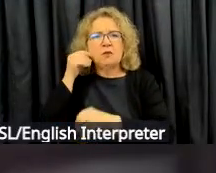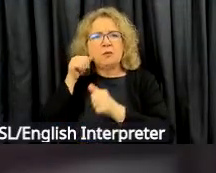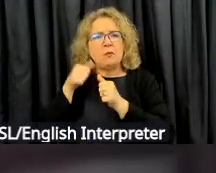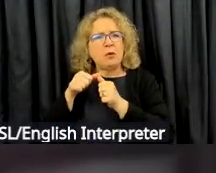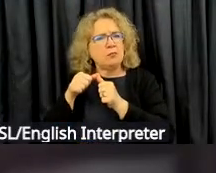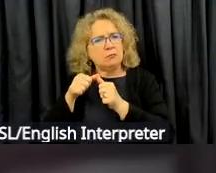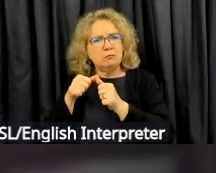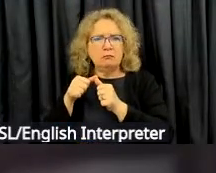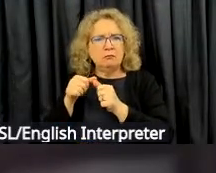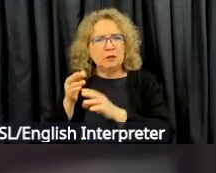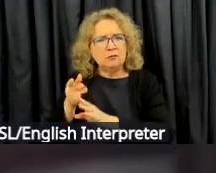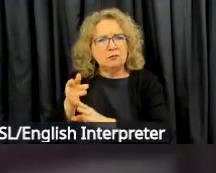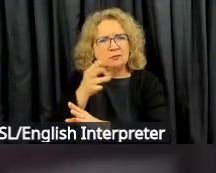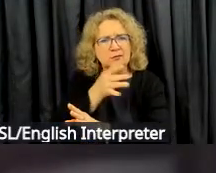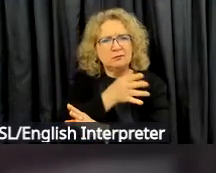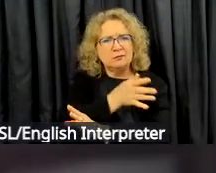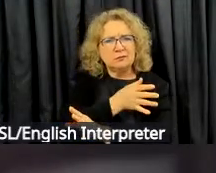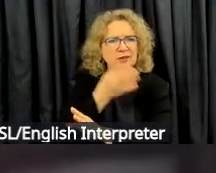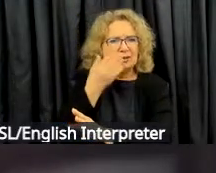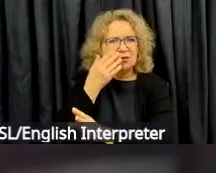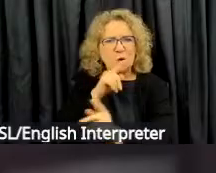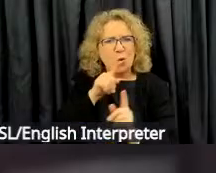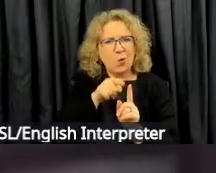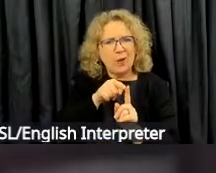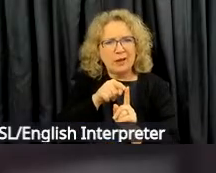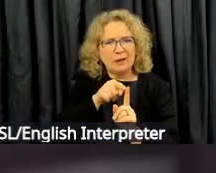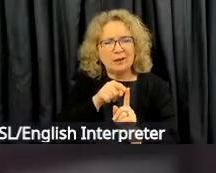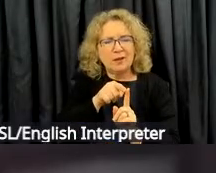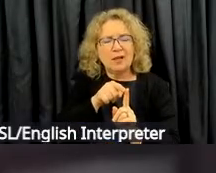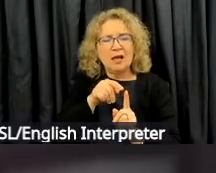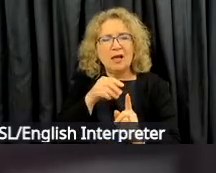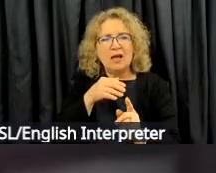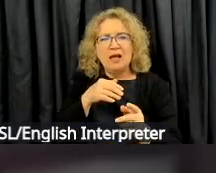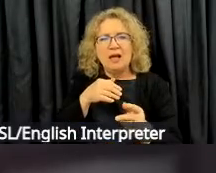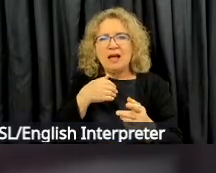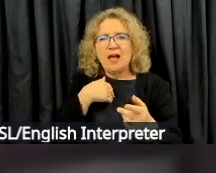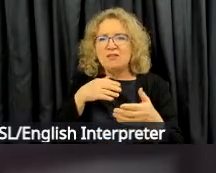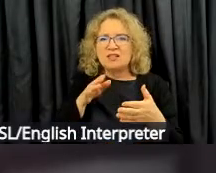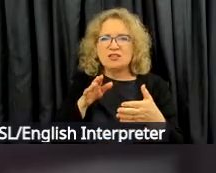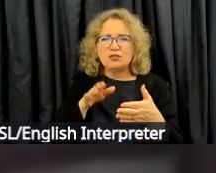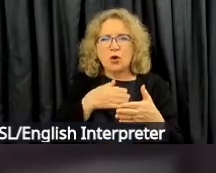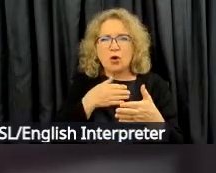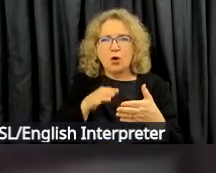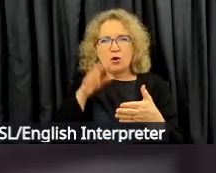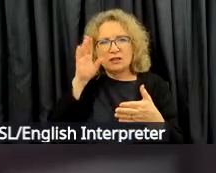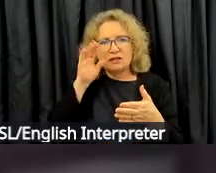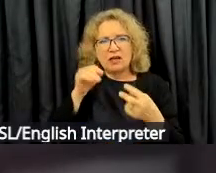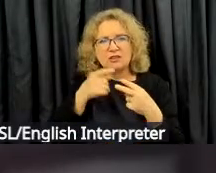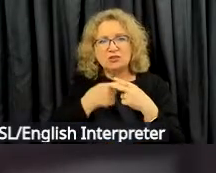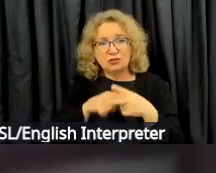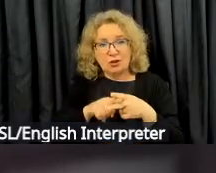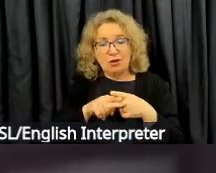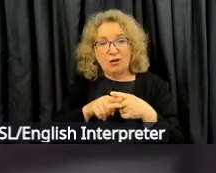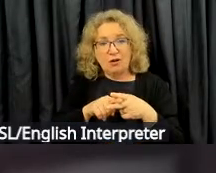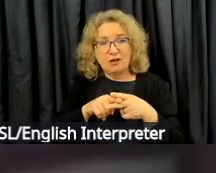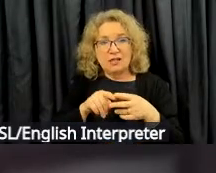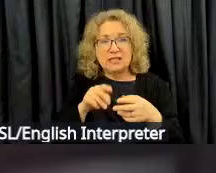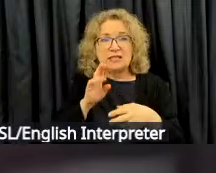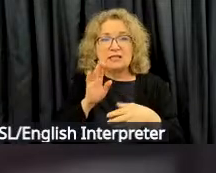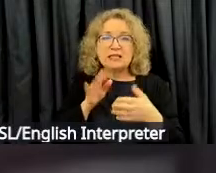remember how far back it was, there was a song, and the guy started out by